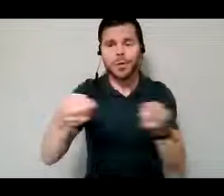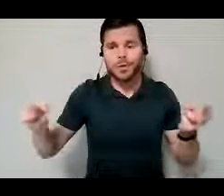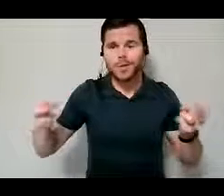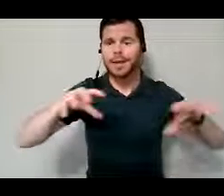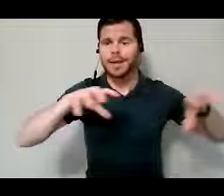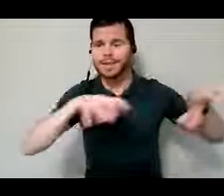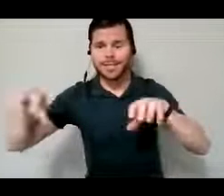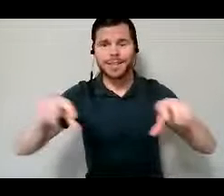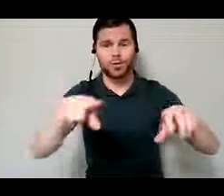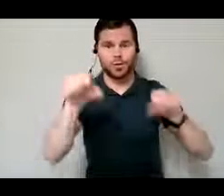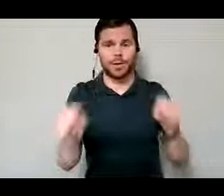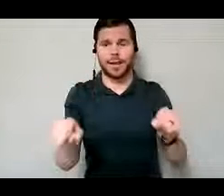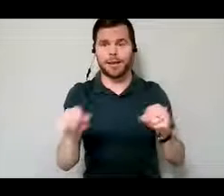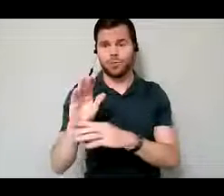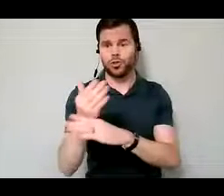so you can share.